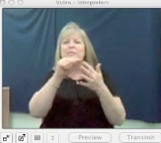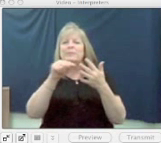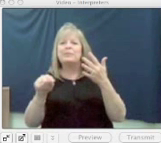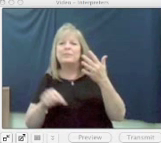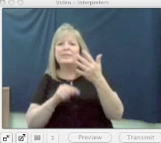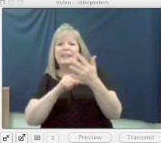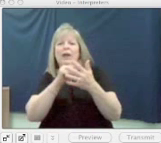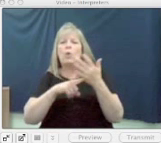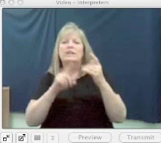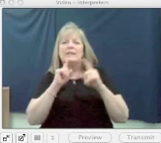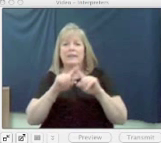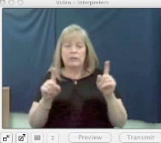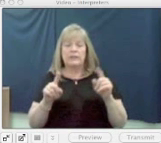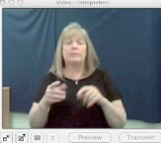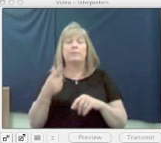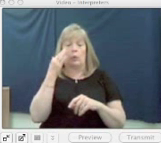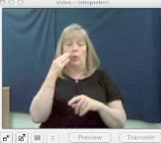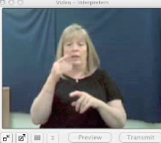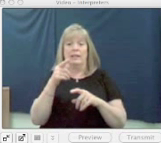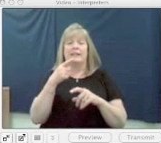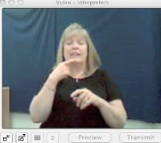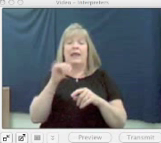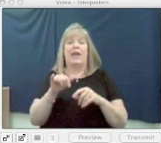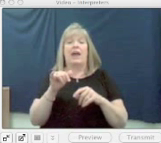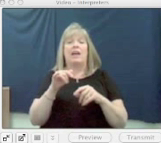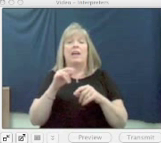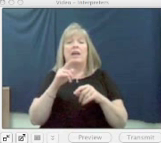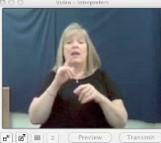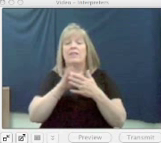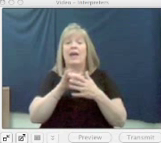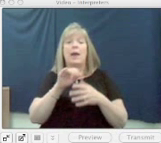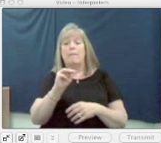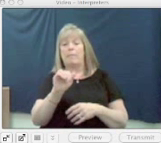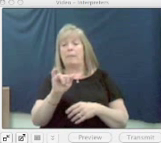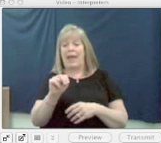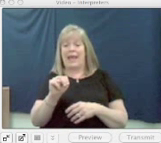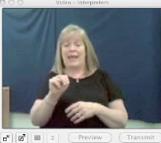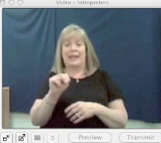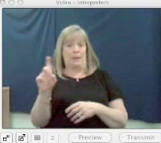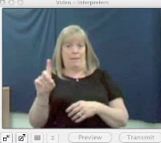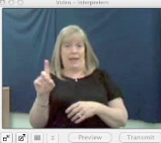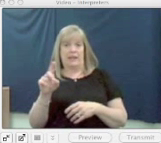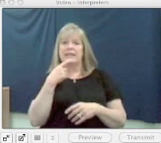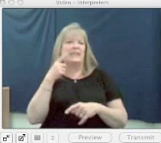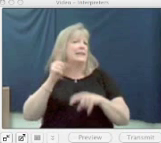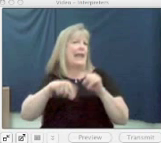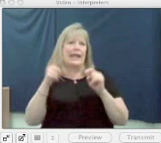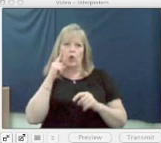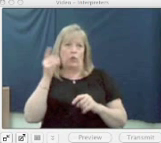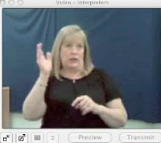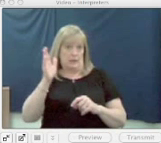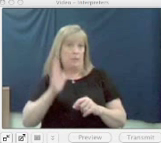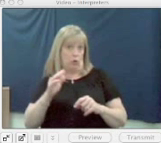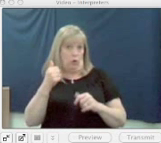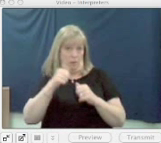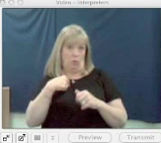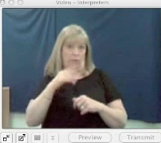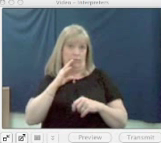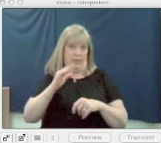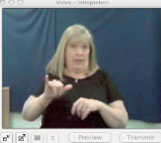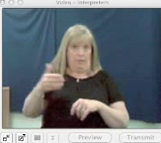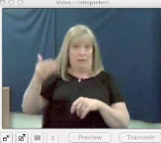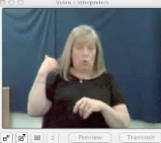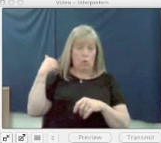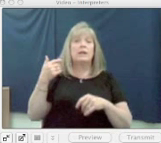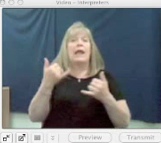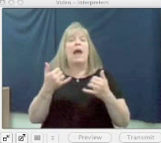difference here is. And so originally this says that the main demand is you can't hear the speaker. That's the demand we've already talked about. And then here's an example of some of the